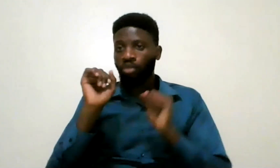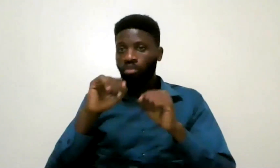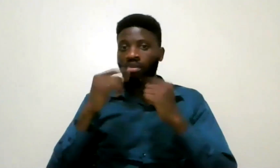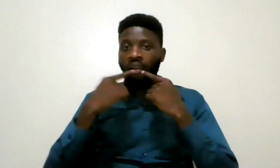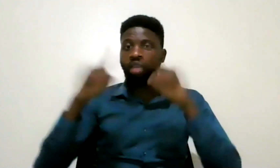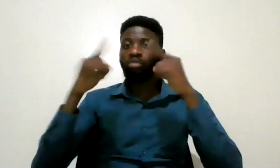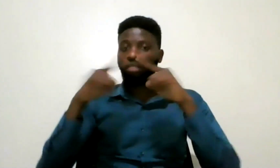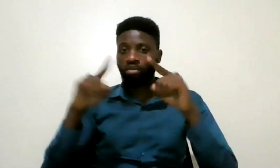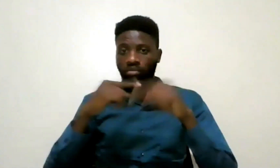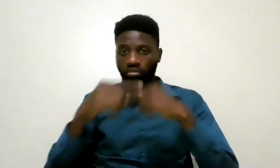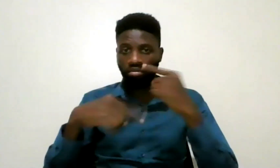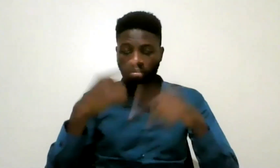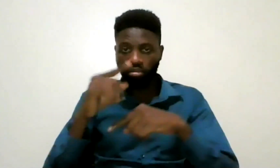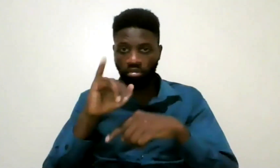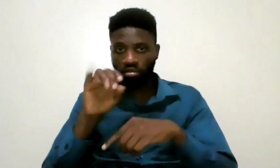announcements, Joseph.